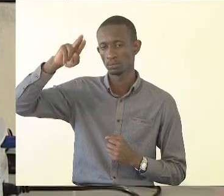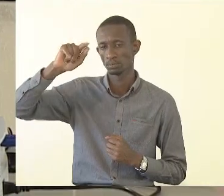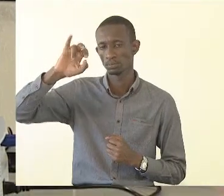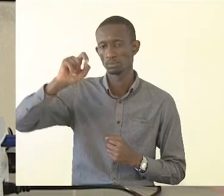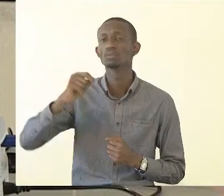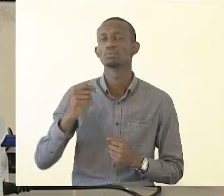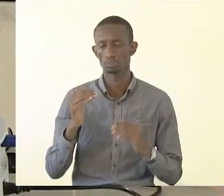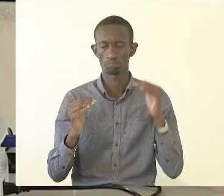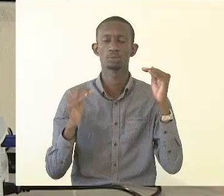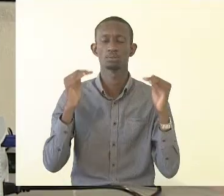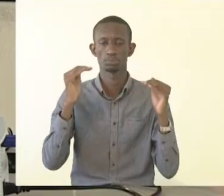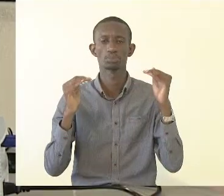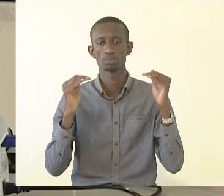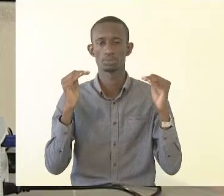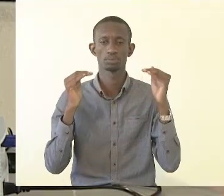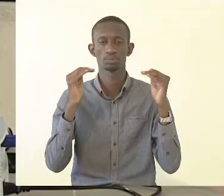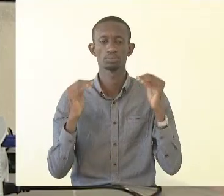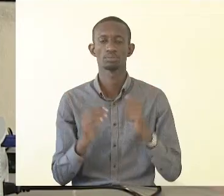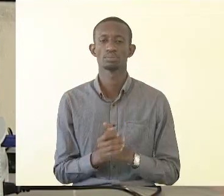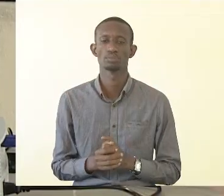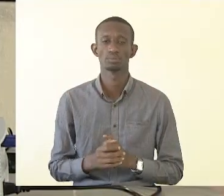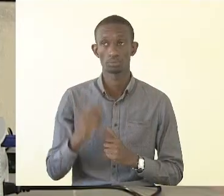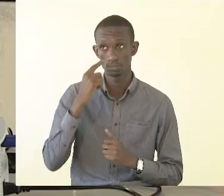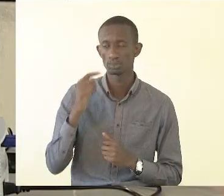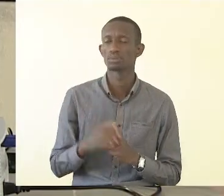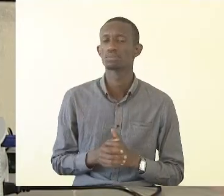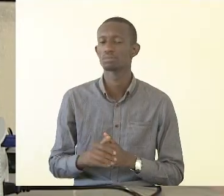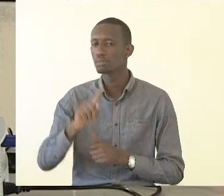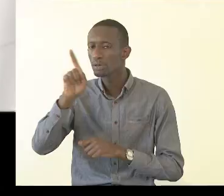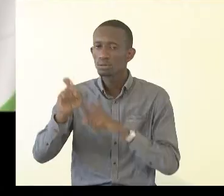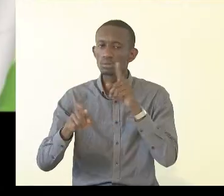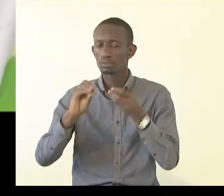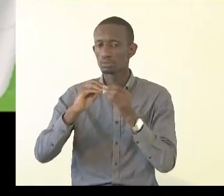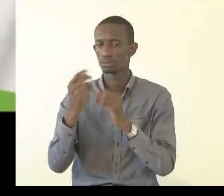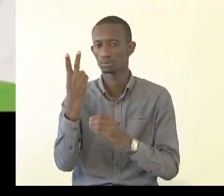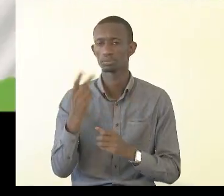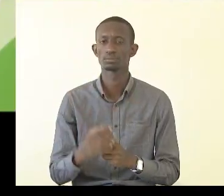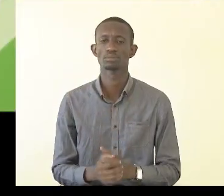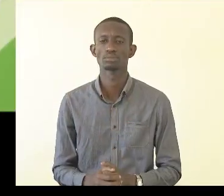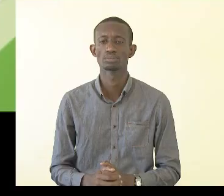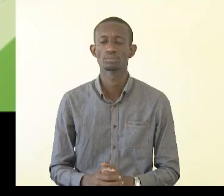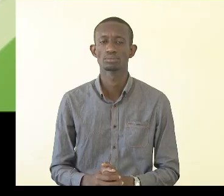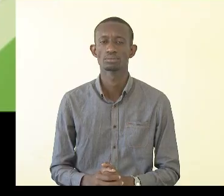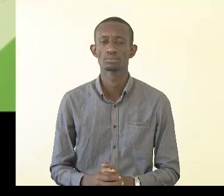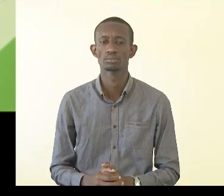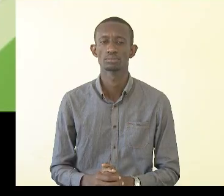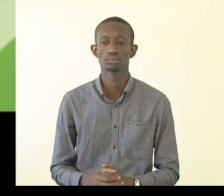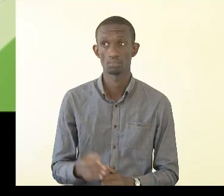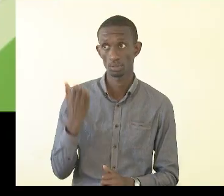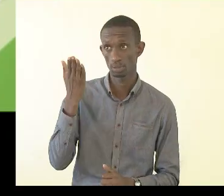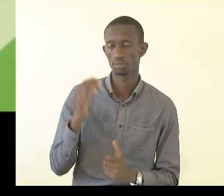that form. So let's go to question number 2, which is the